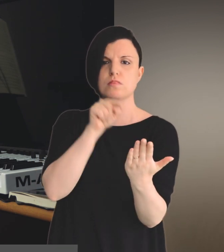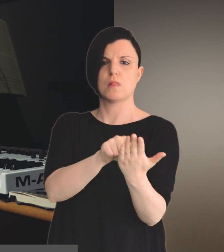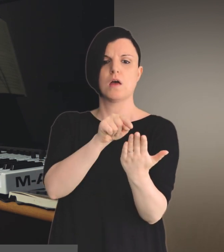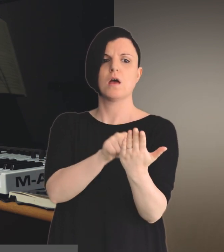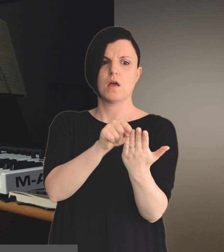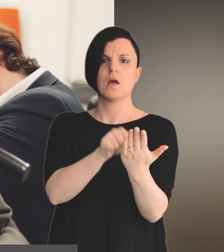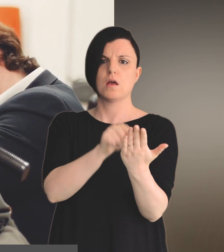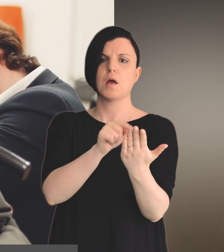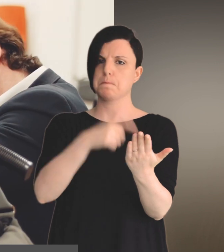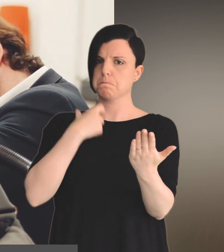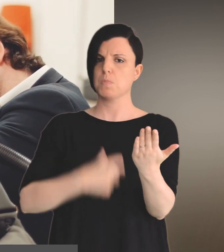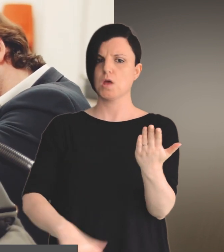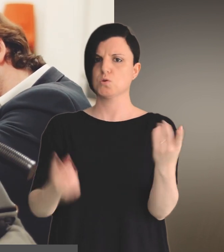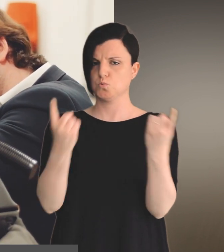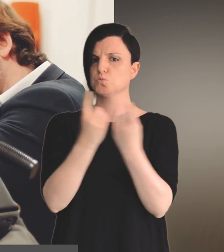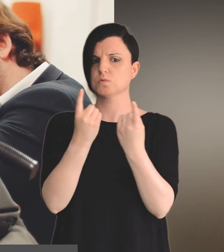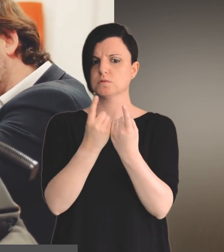way of